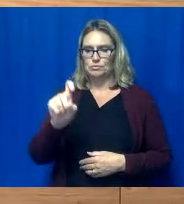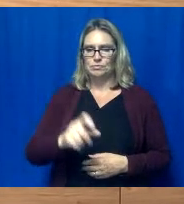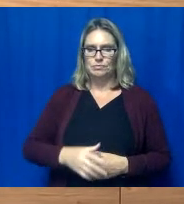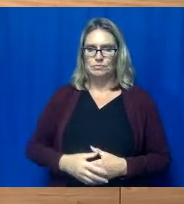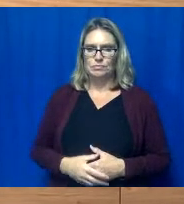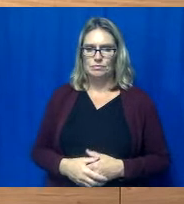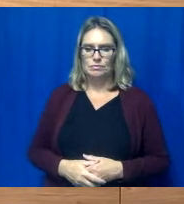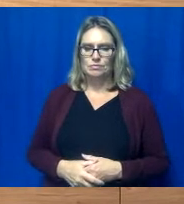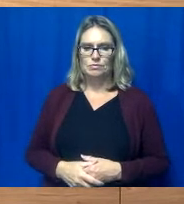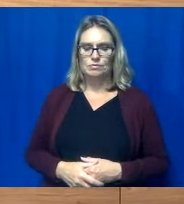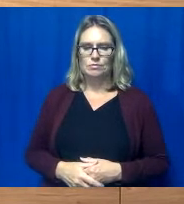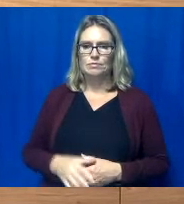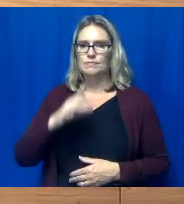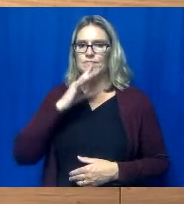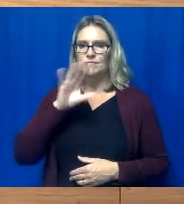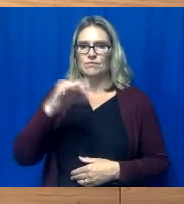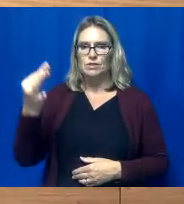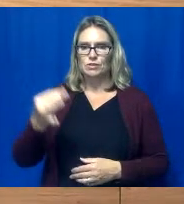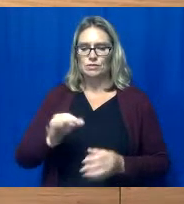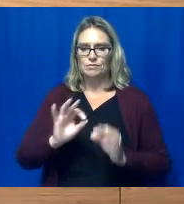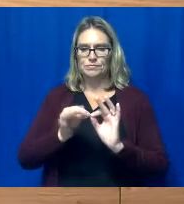Catherine Allard, Radio-Canada.